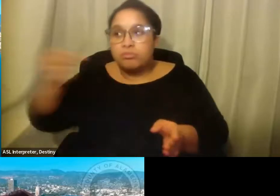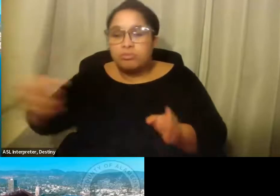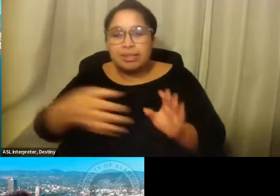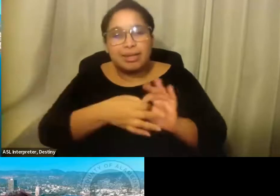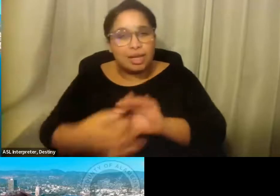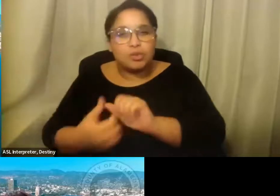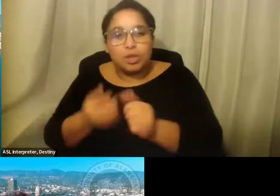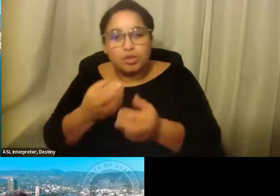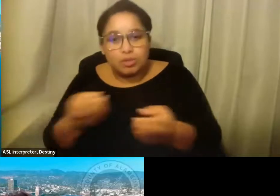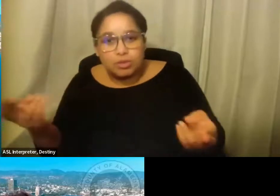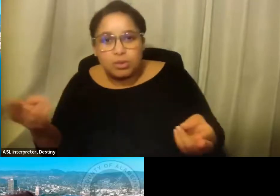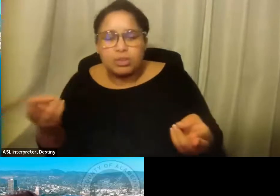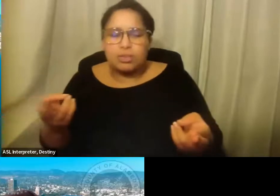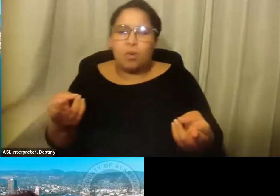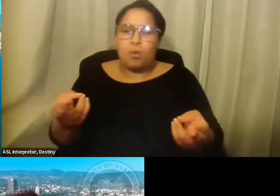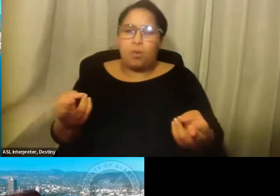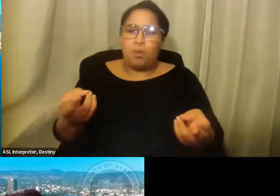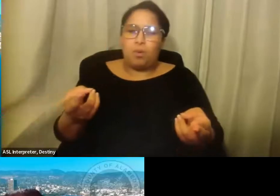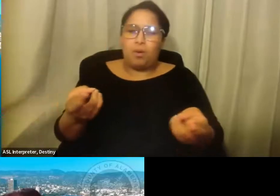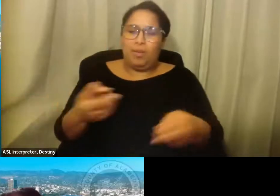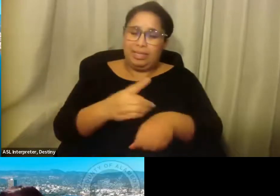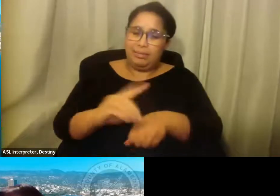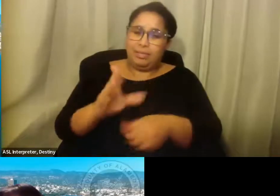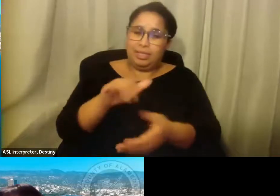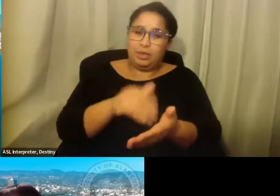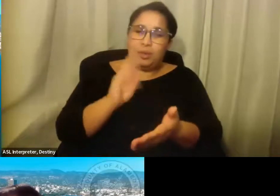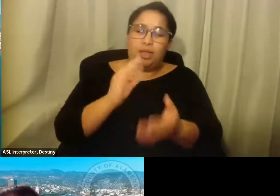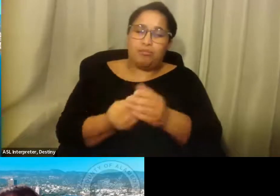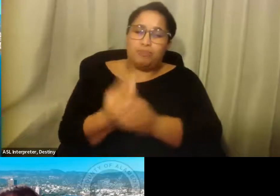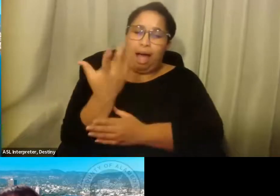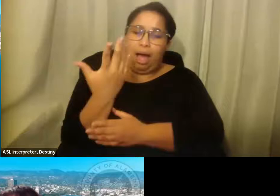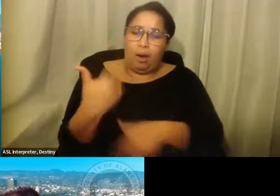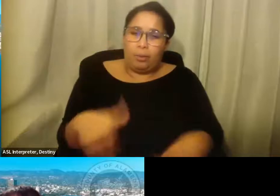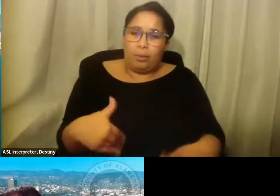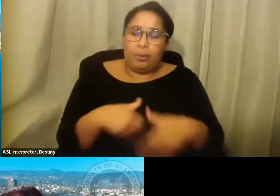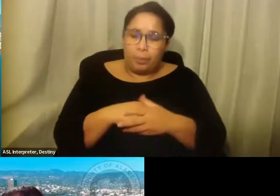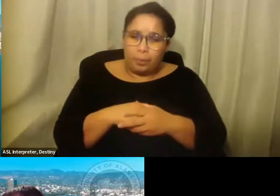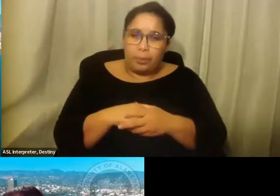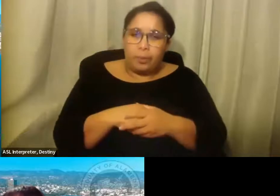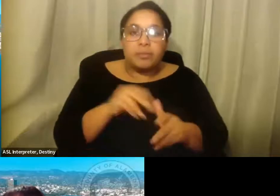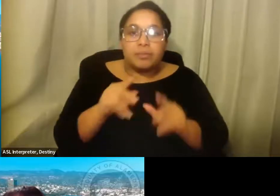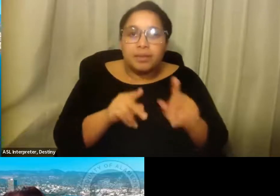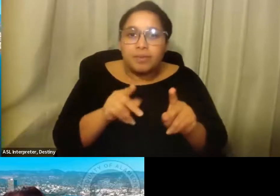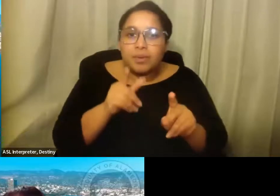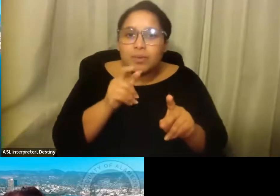resources, I think our dispatch centers will thrive. And the people that